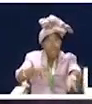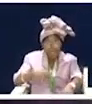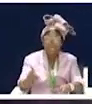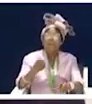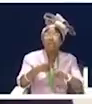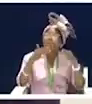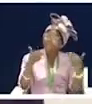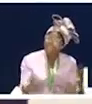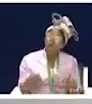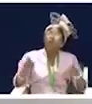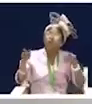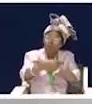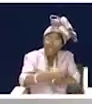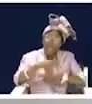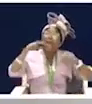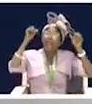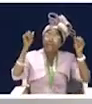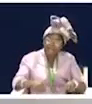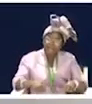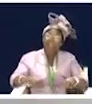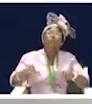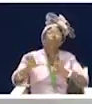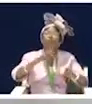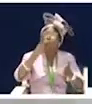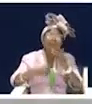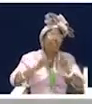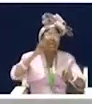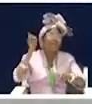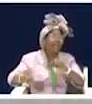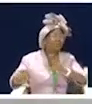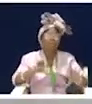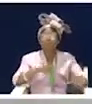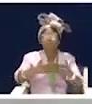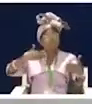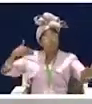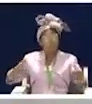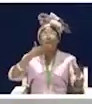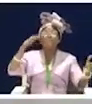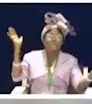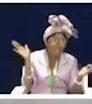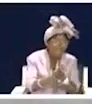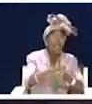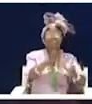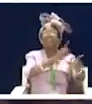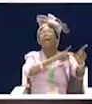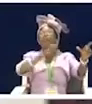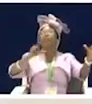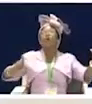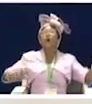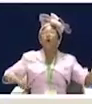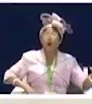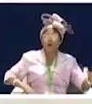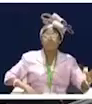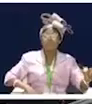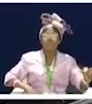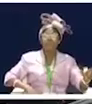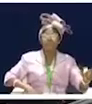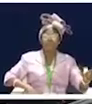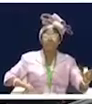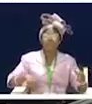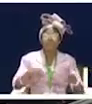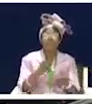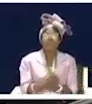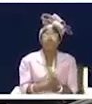I'm happy. People are testifying to the glory of God in my life. Praise the Lord.